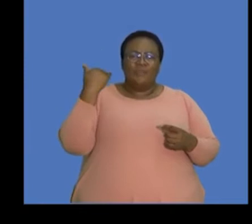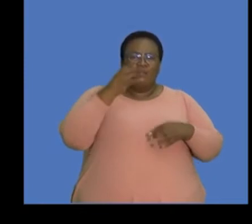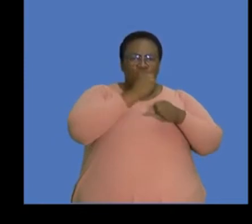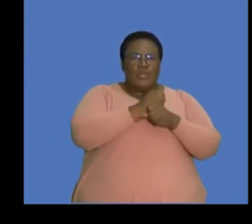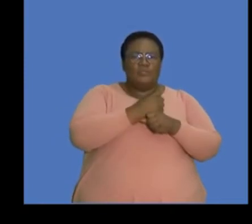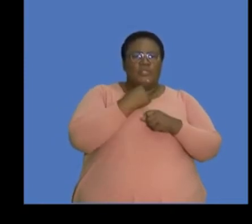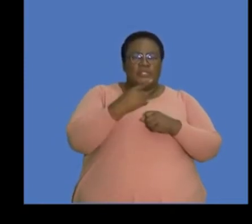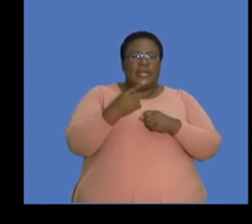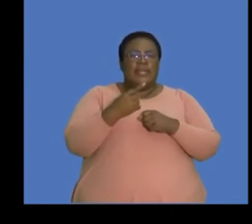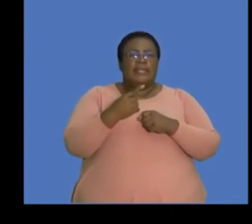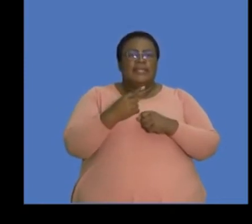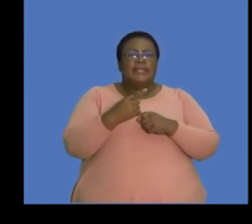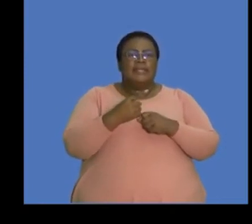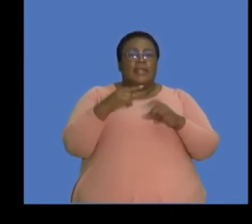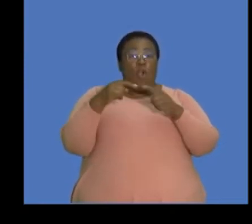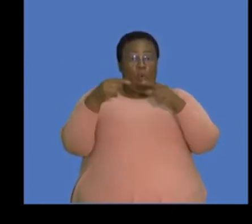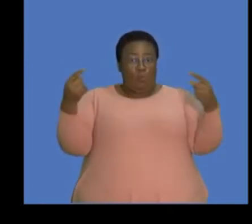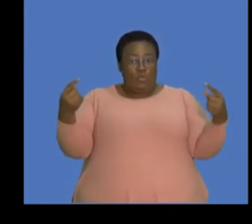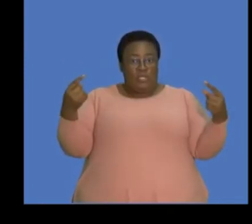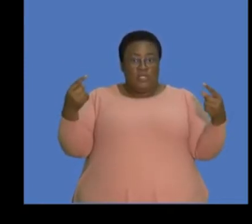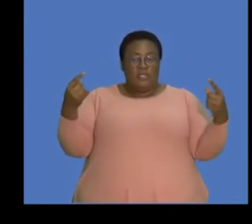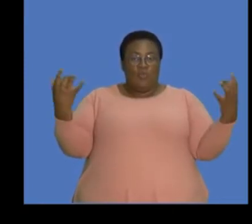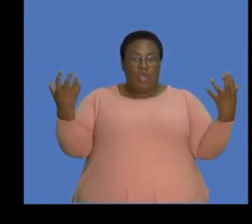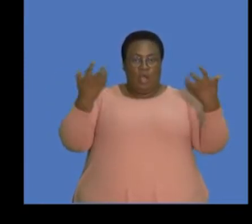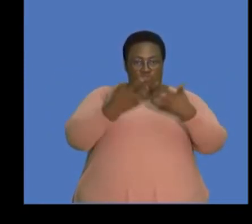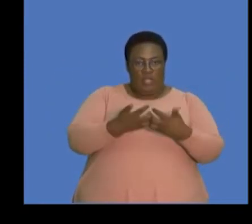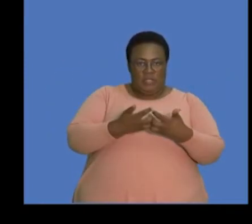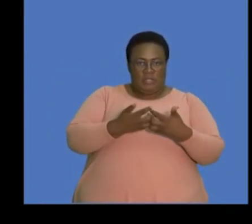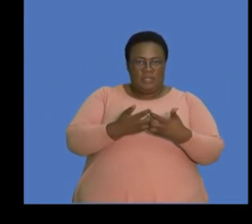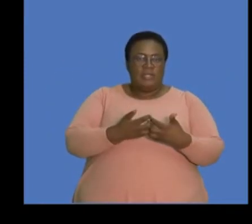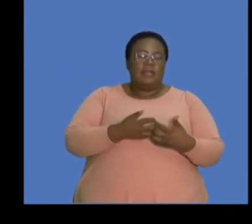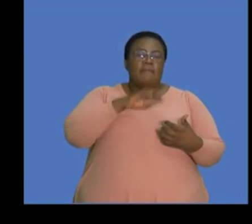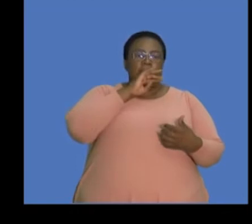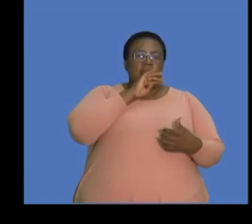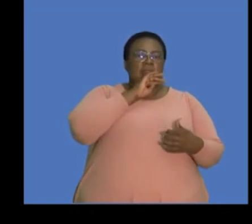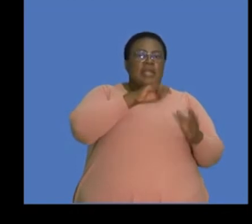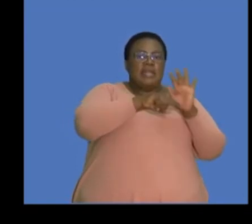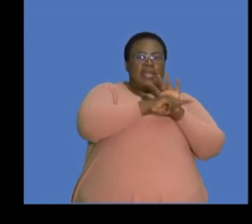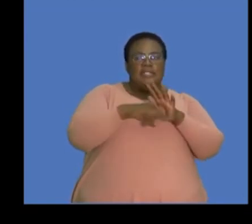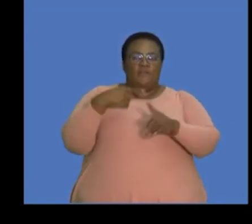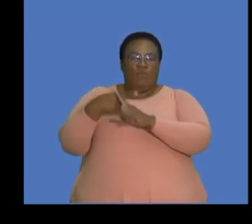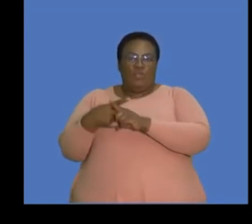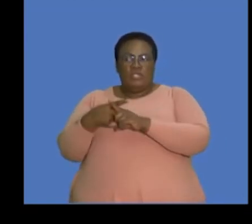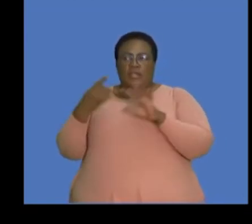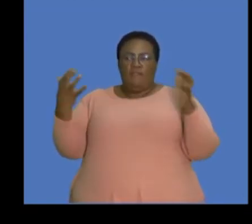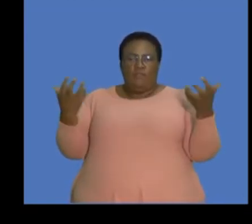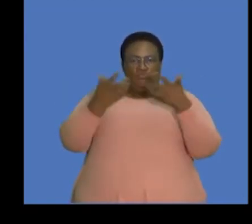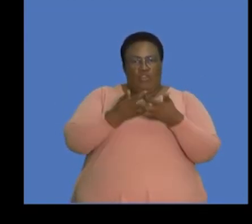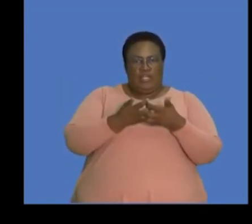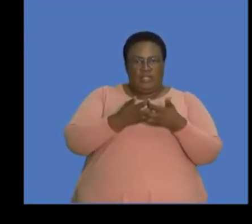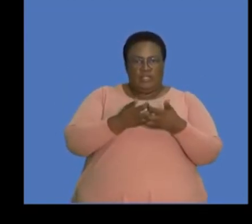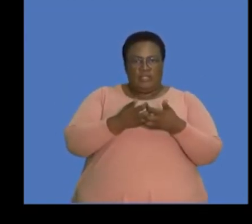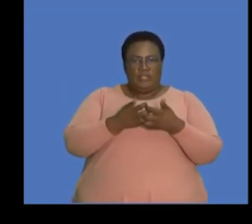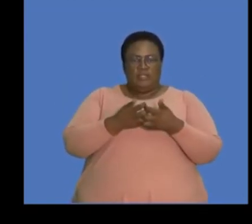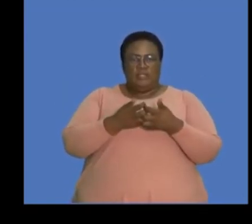opposite charges attract each other. Opposite, we're talking about positive and negative, okay, or negative and positive, whichever